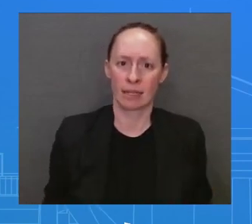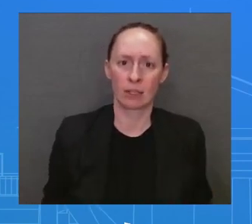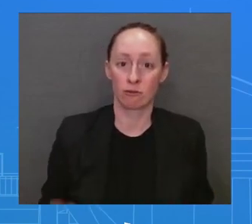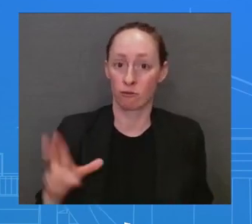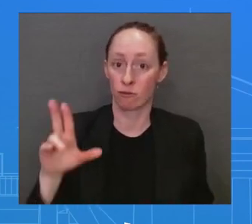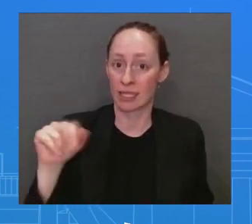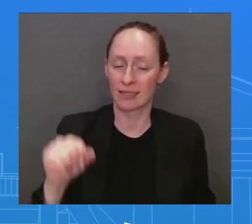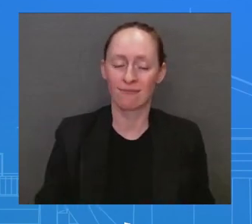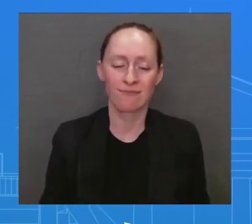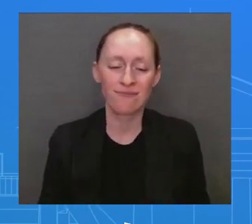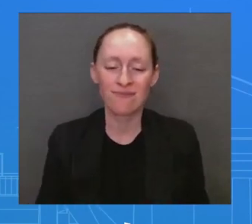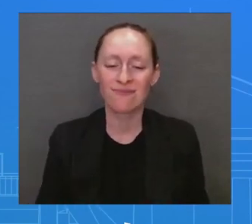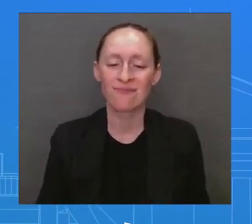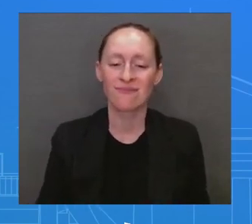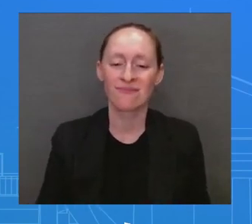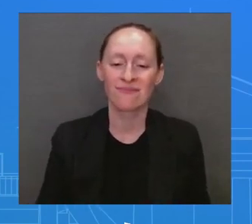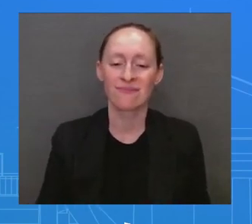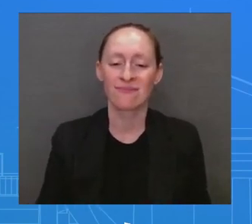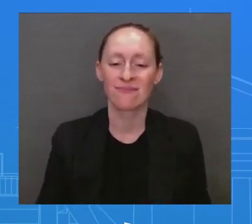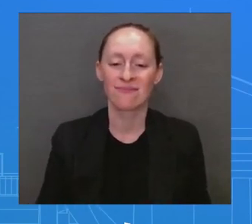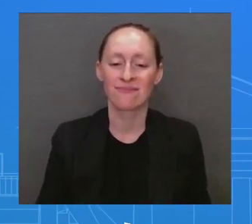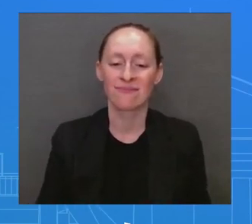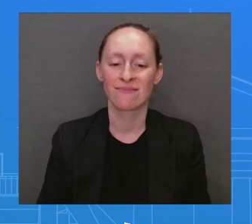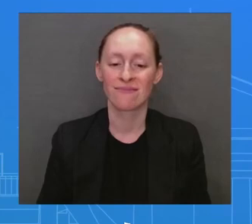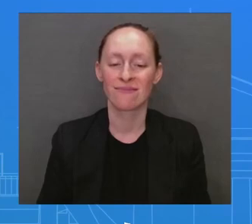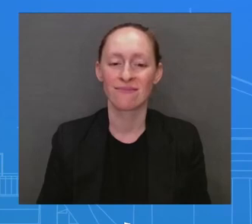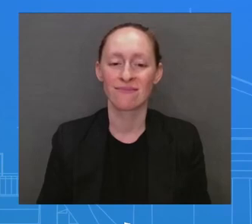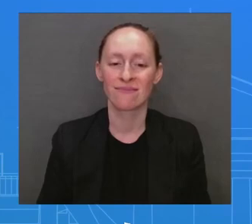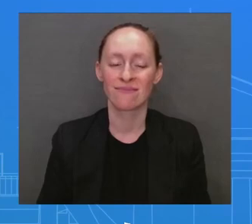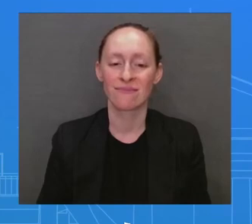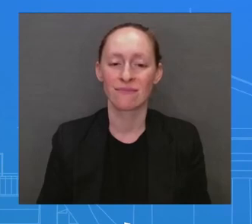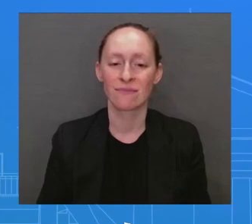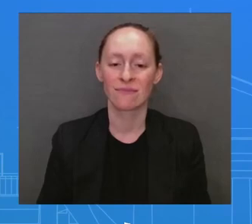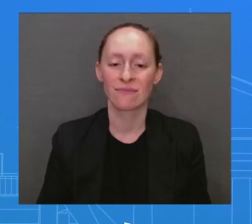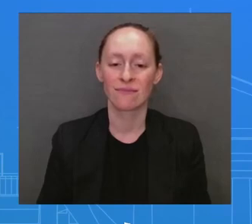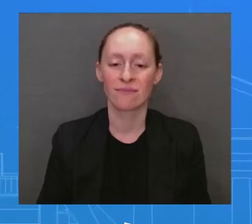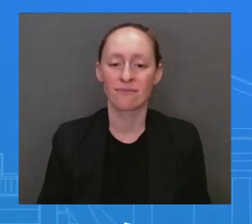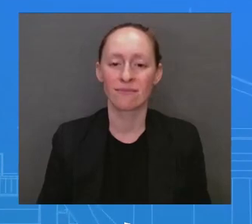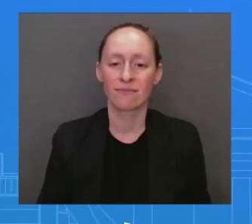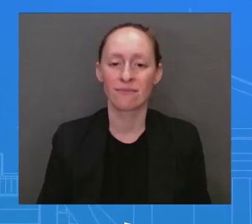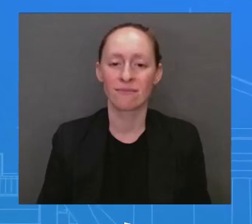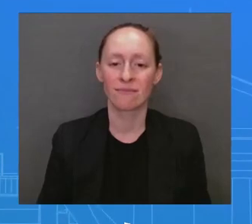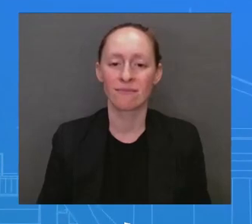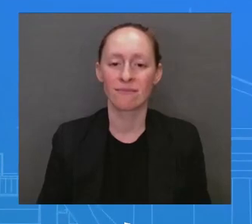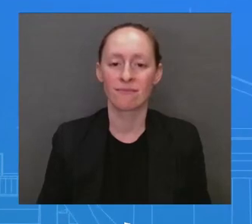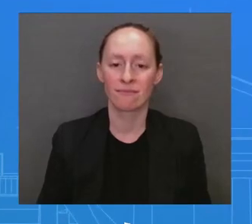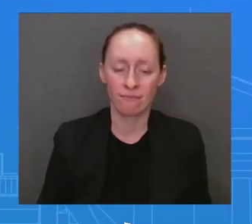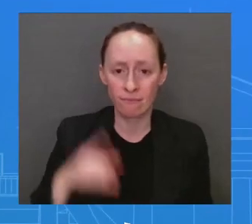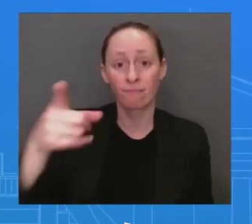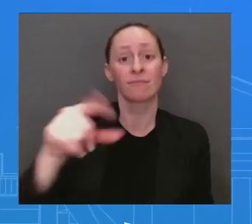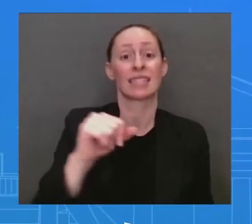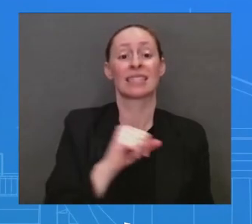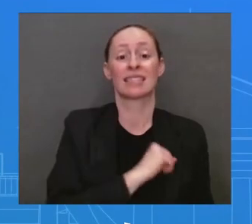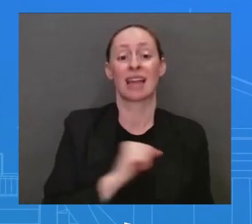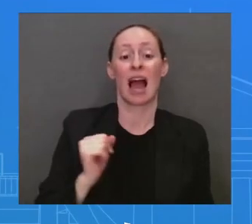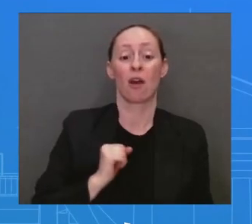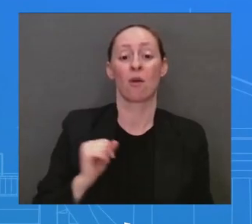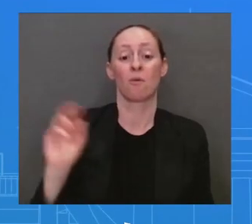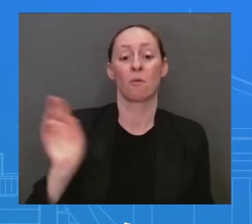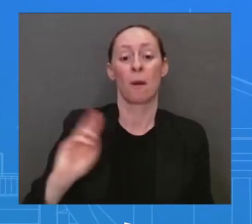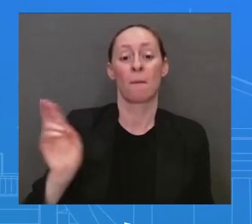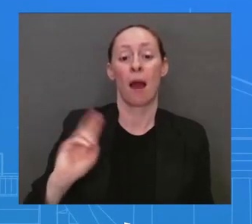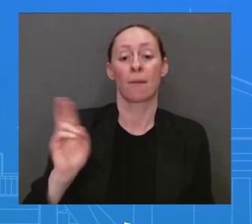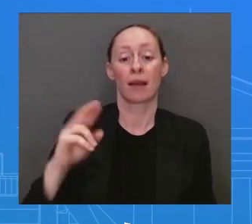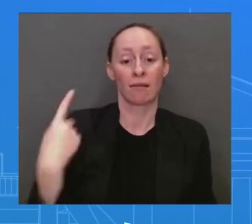Thanks, Green. We've heard from Senate Republicans that humanitarian aid to Gaza is an issue for them in the aid package. Are there any modifications to the